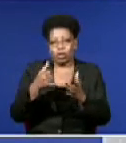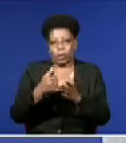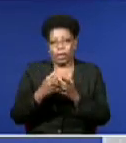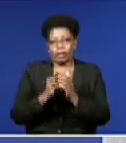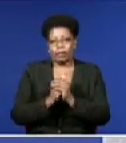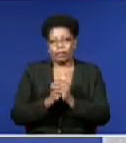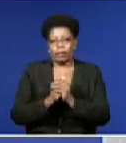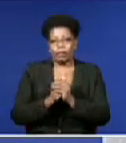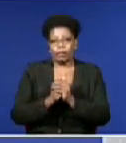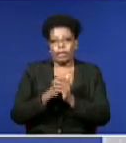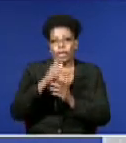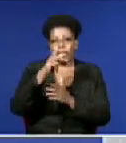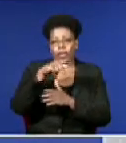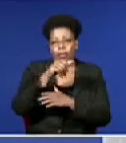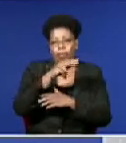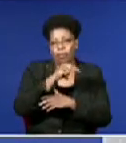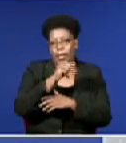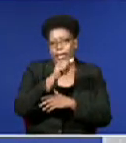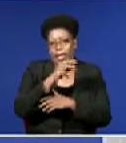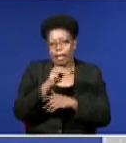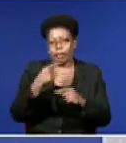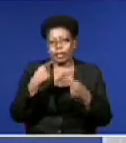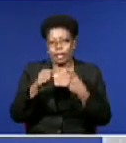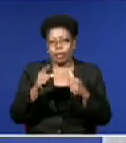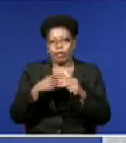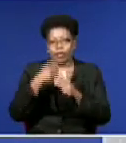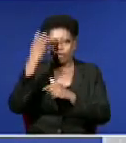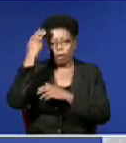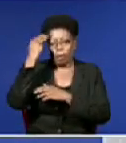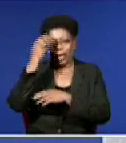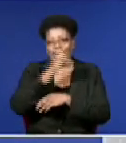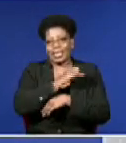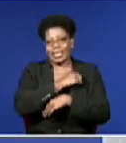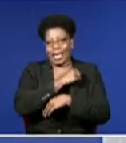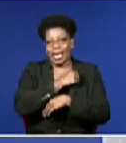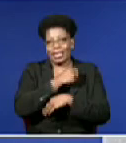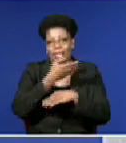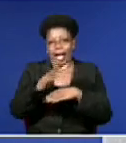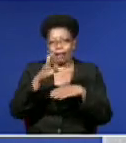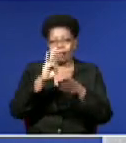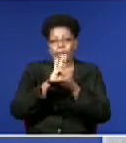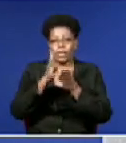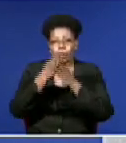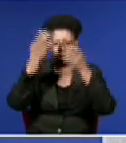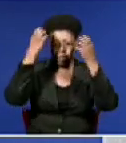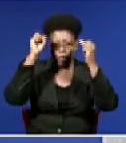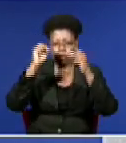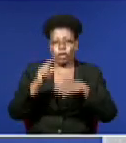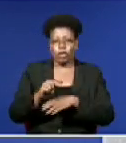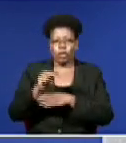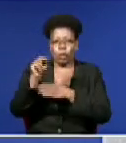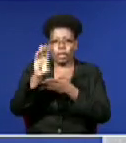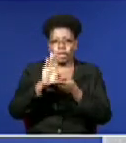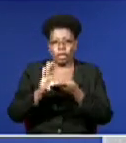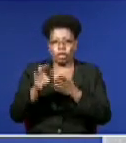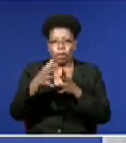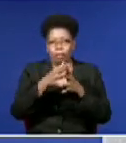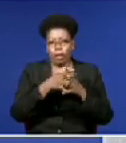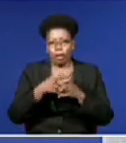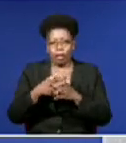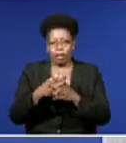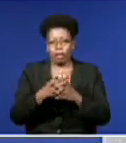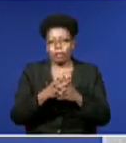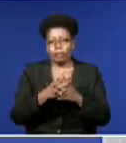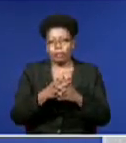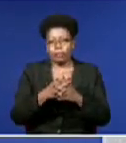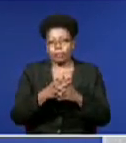The Pan Am Games will be the first major event for Mike Sands after being elected president of the North American, Central American, and Caribbean Athletics